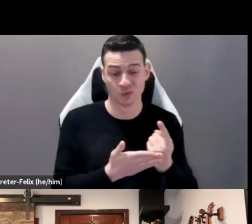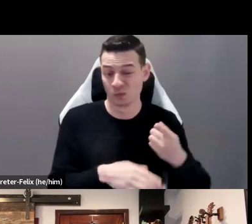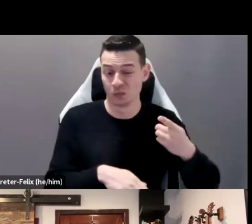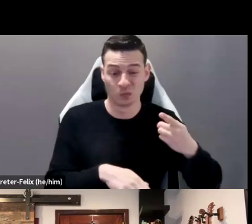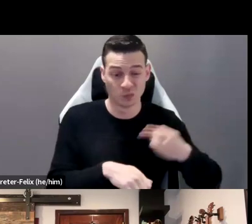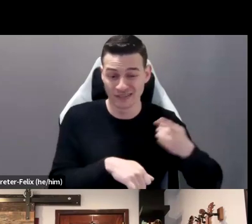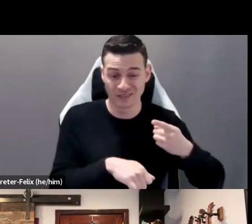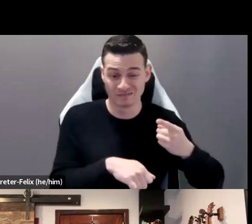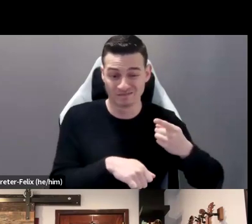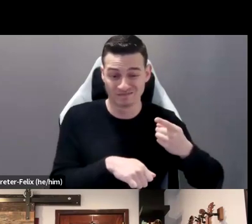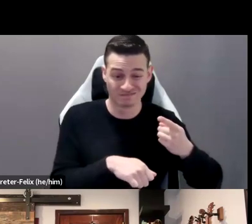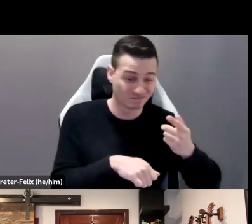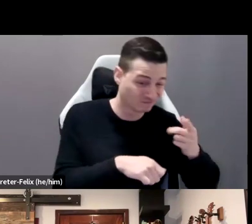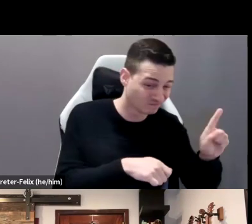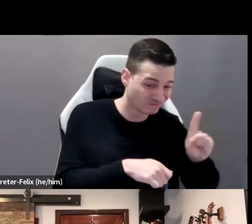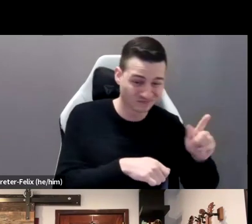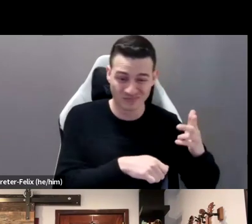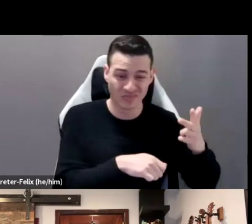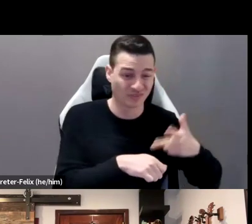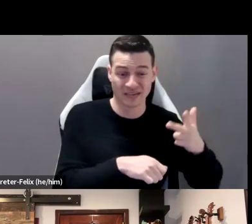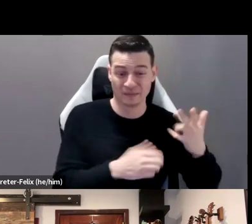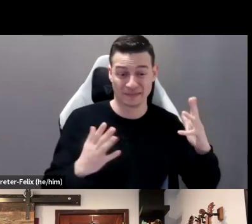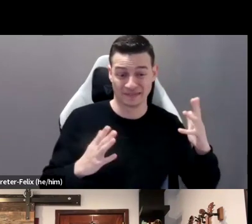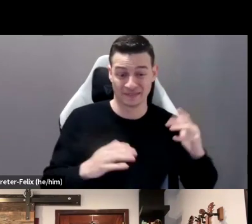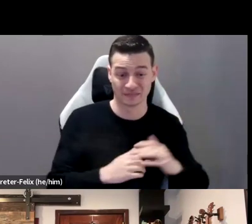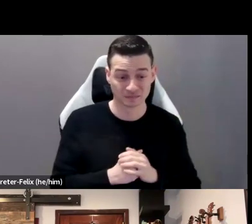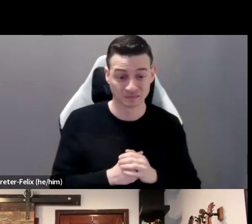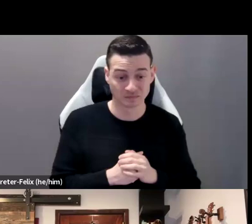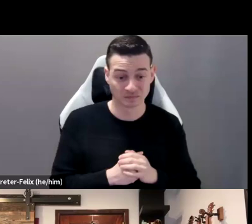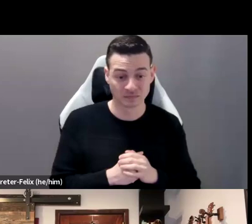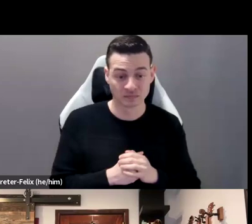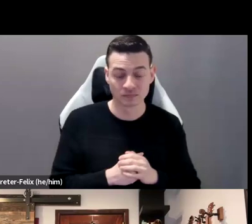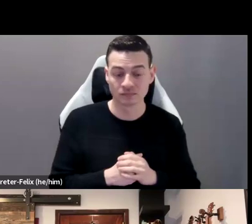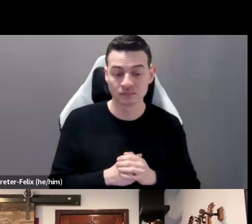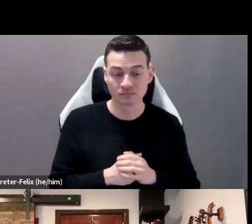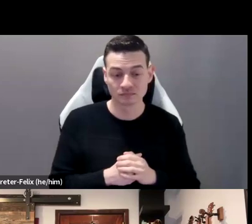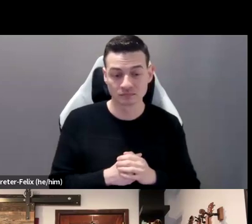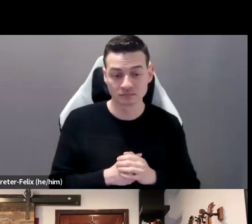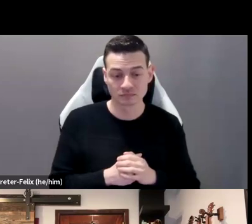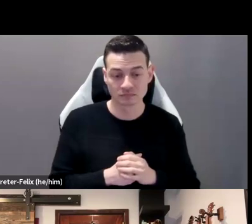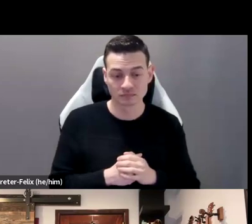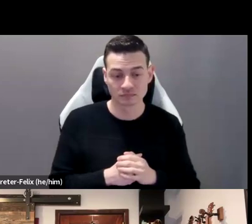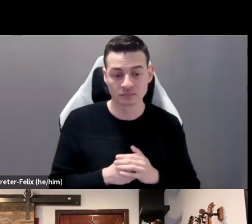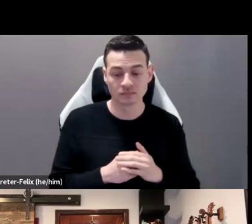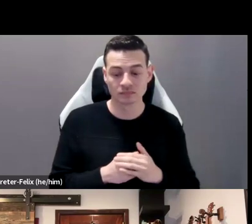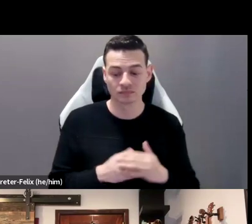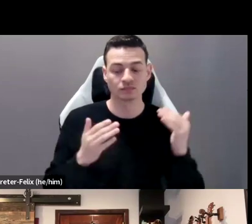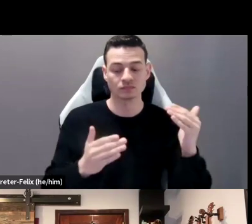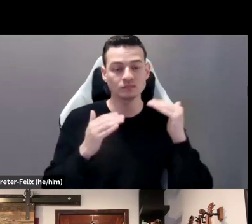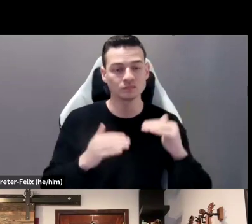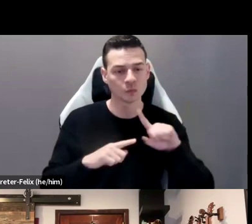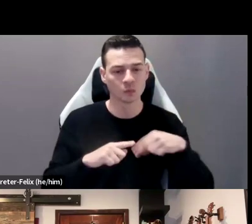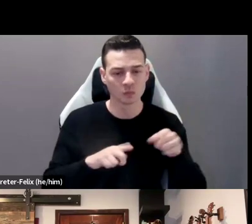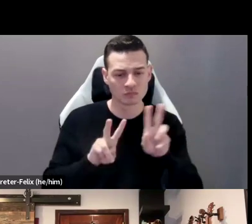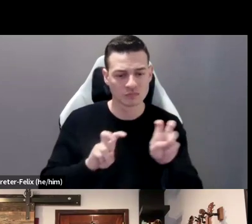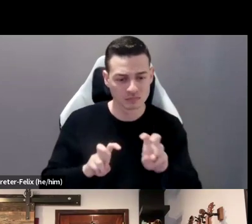And then the second thing that I found interesting was when we were looking at the barriers or like the perceived barriers